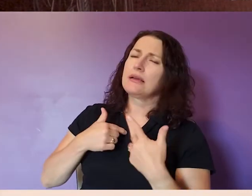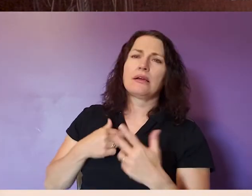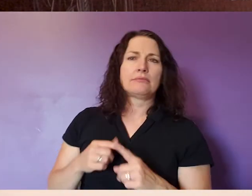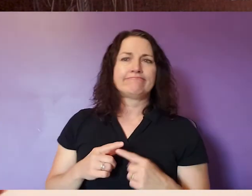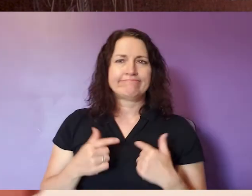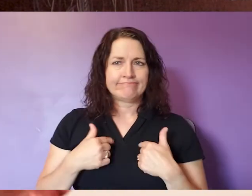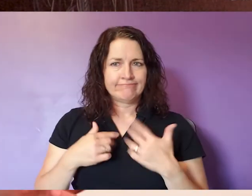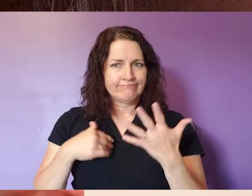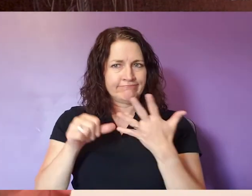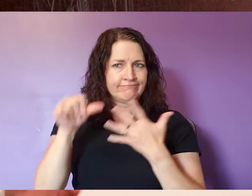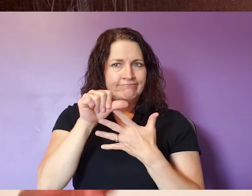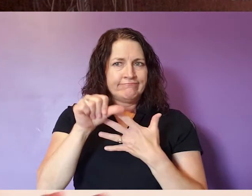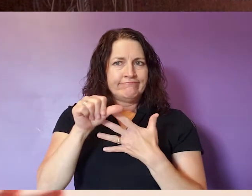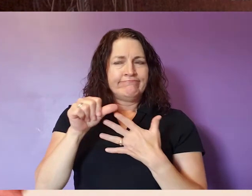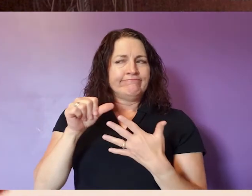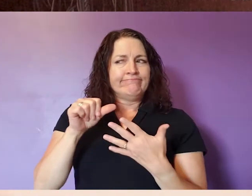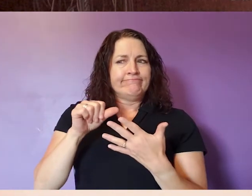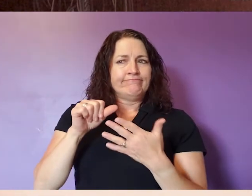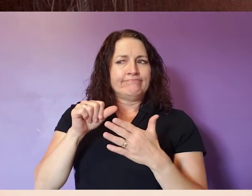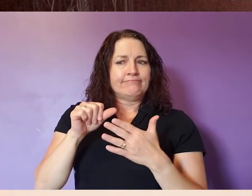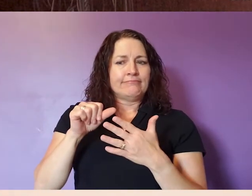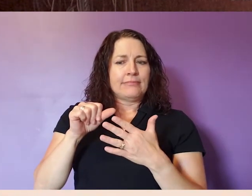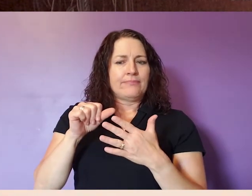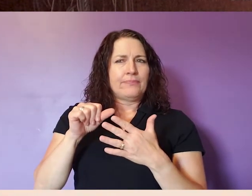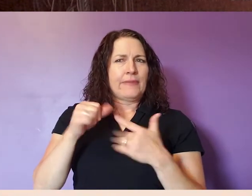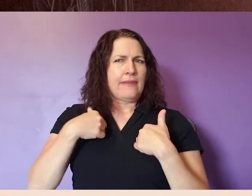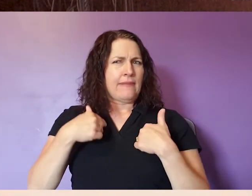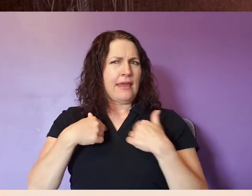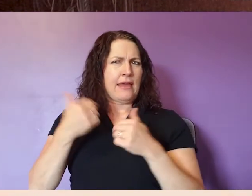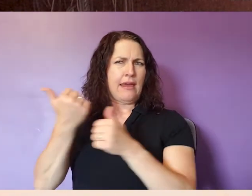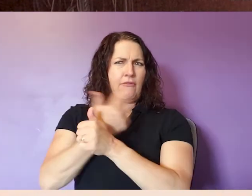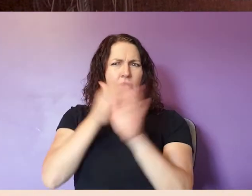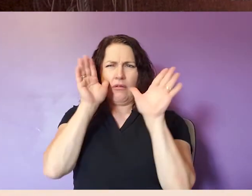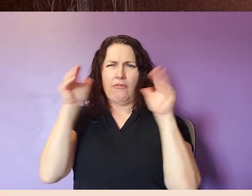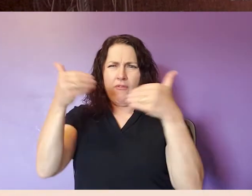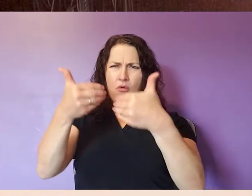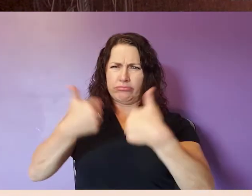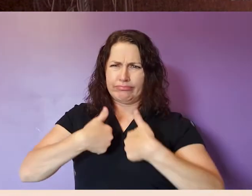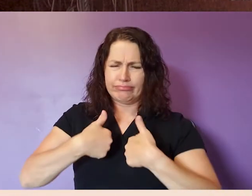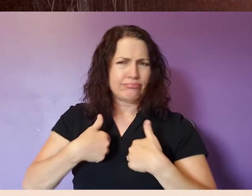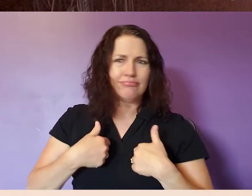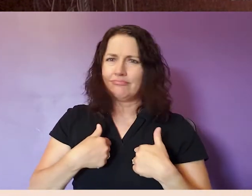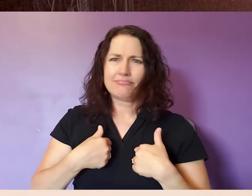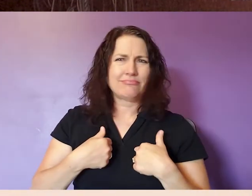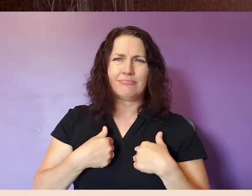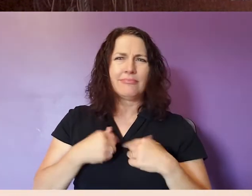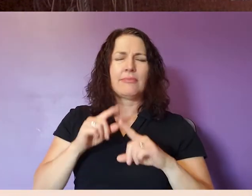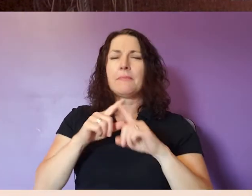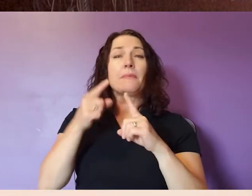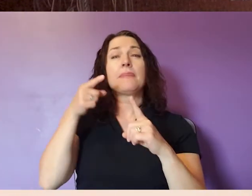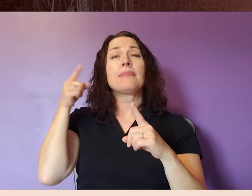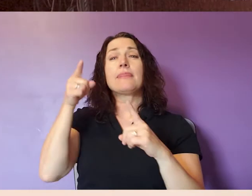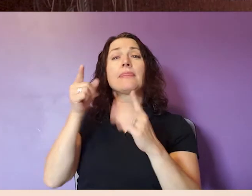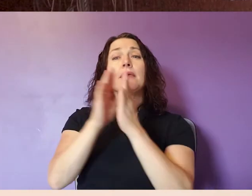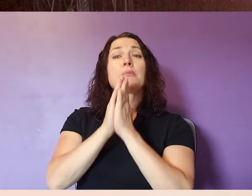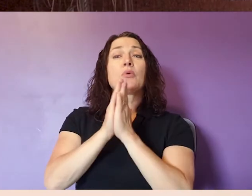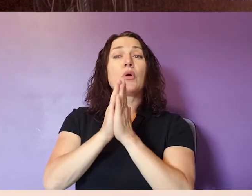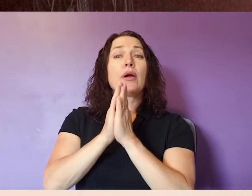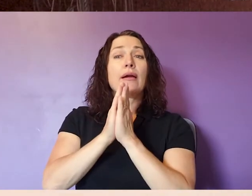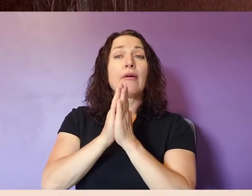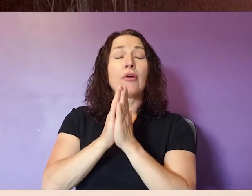primary to the needs of others around me so the object of prayer is a